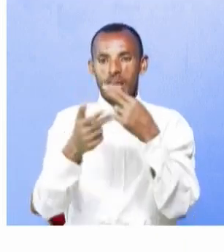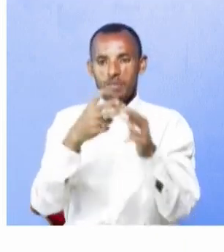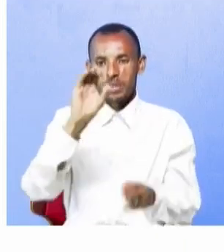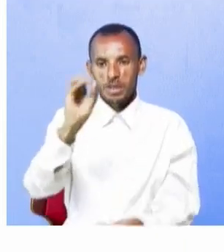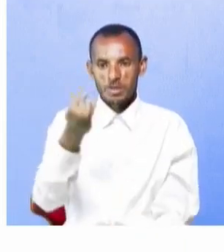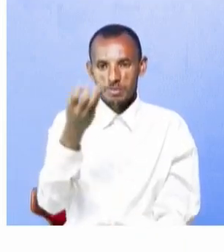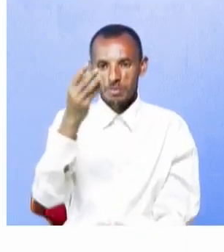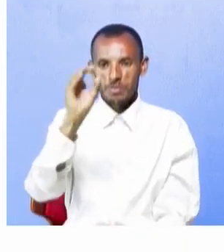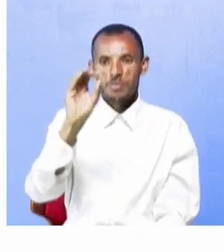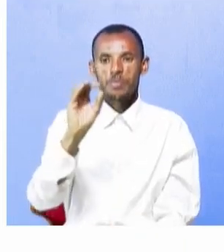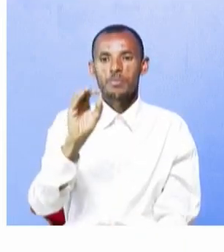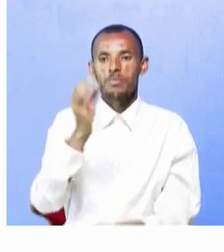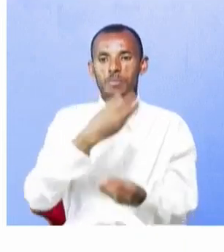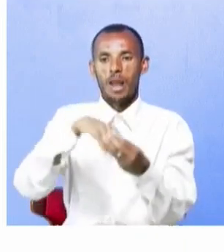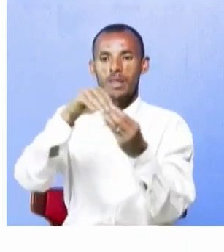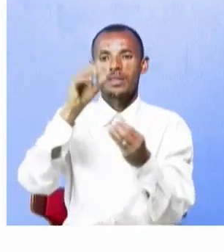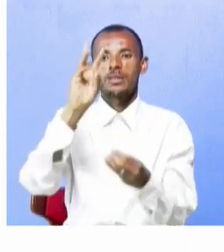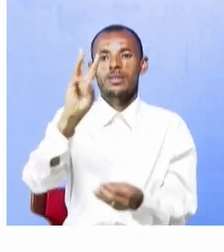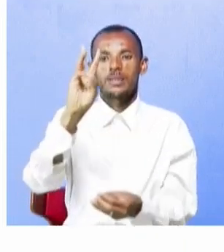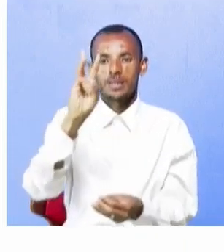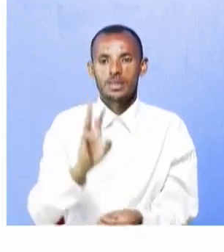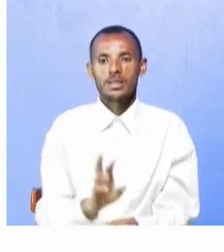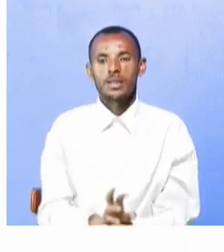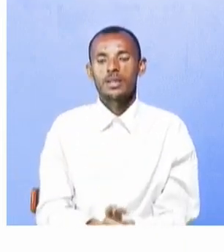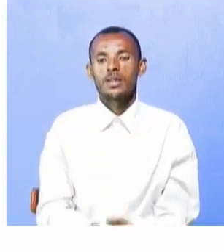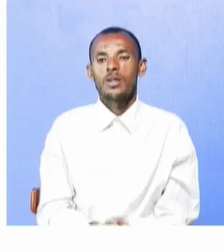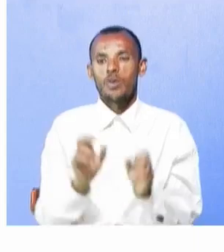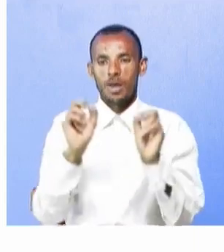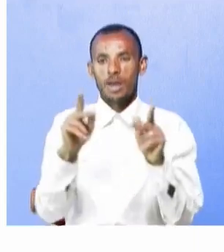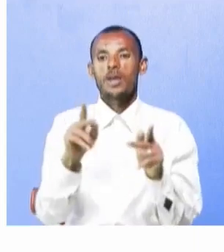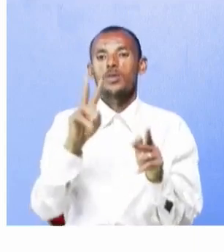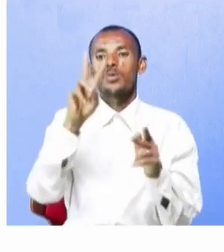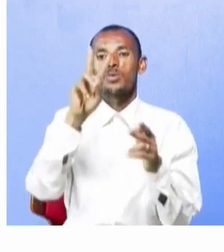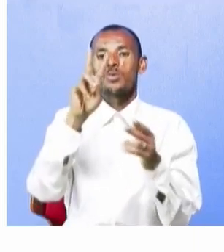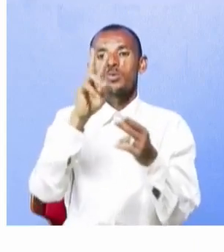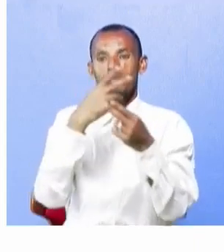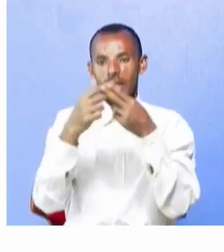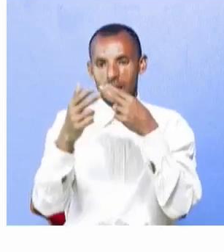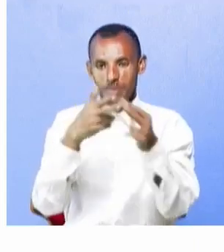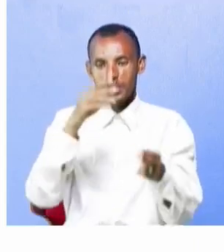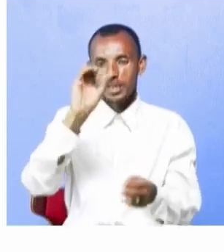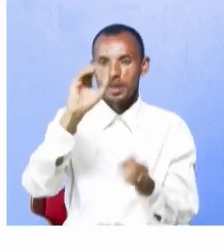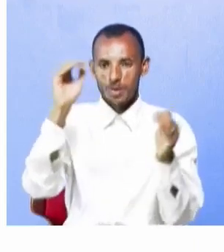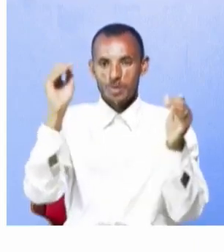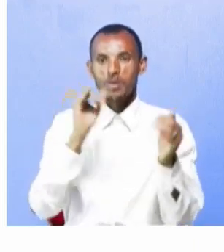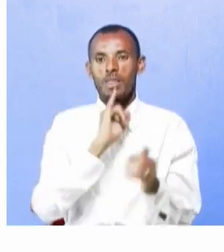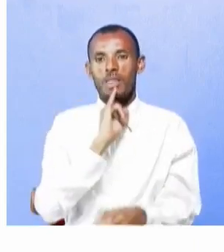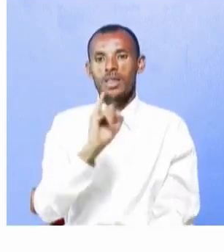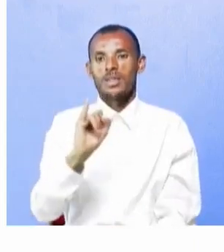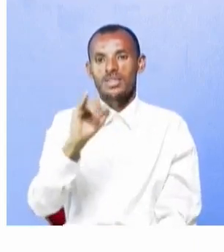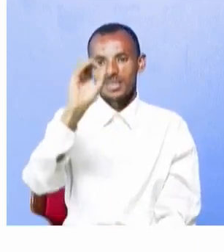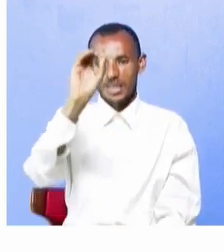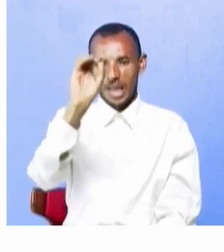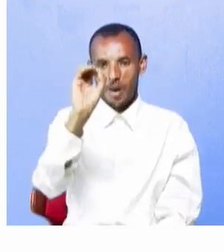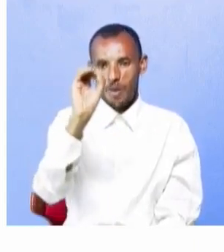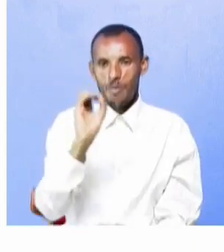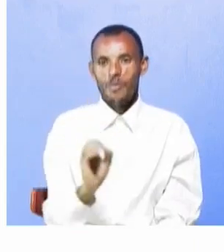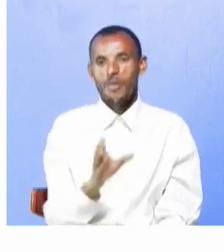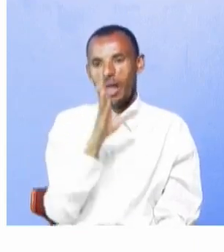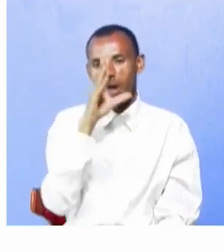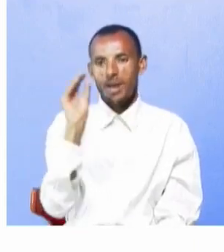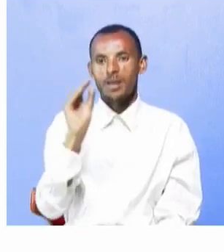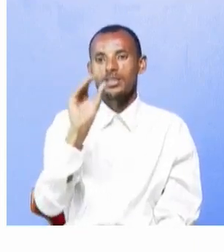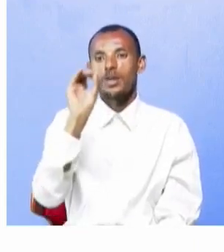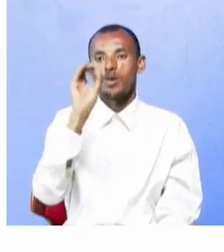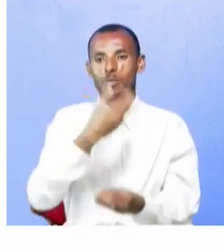0 plus 6. Okay? 2 times 0 is 0, and